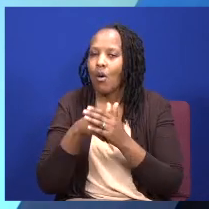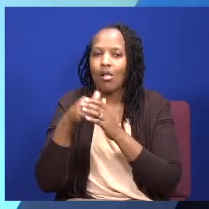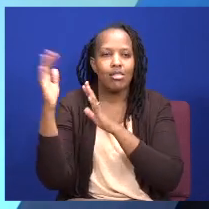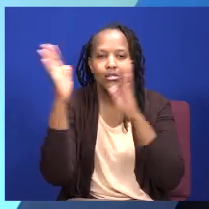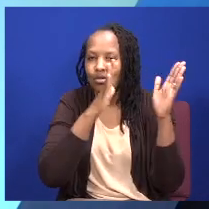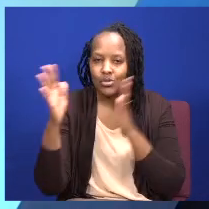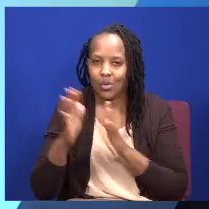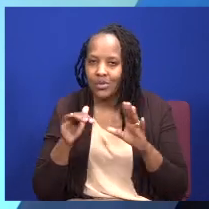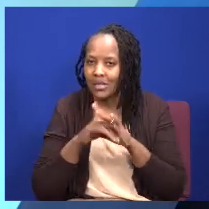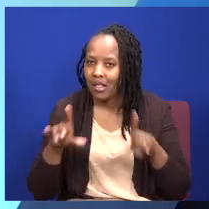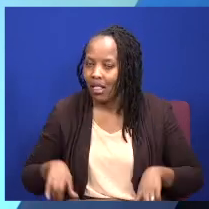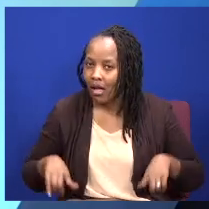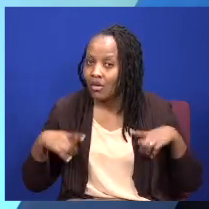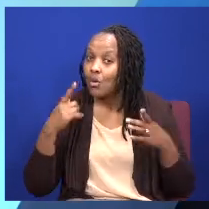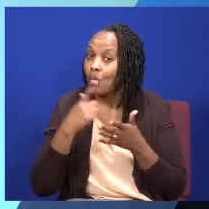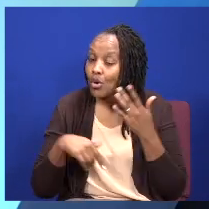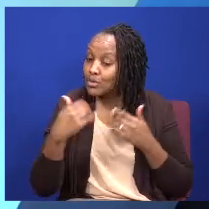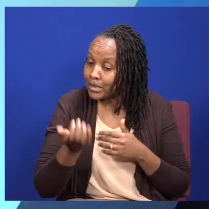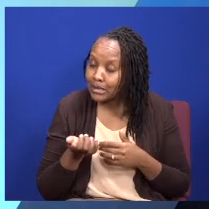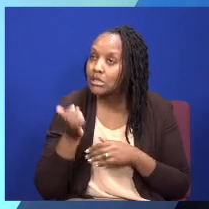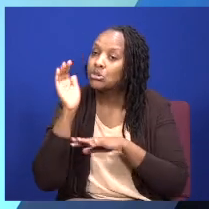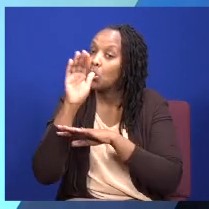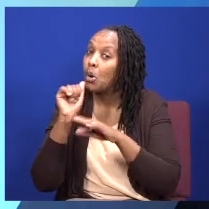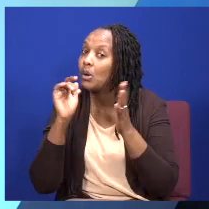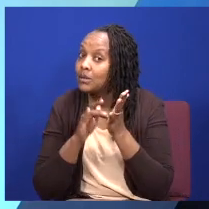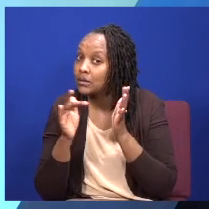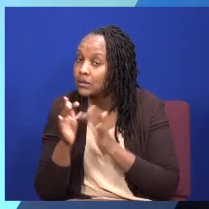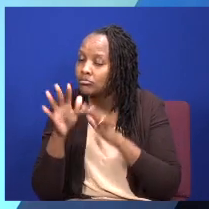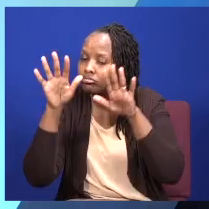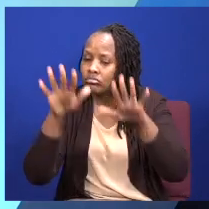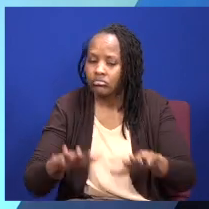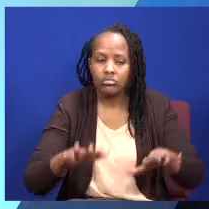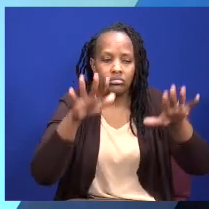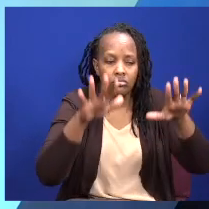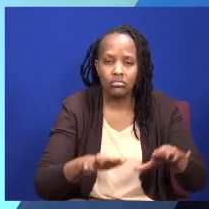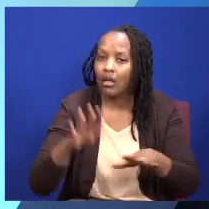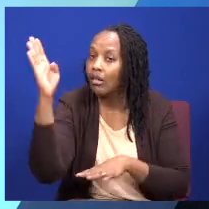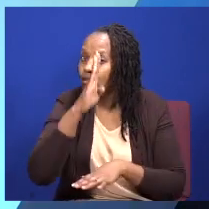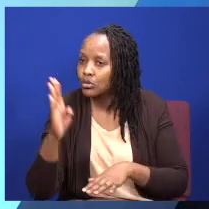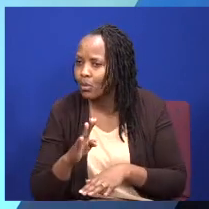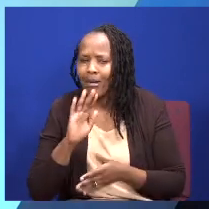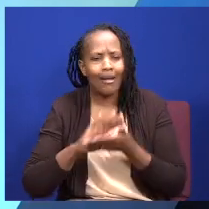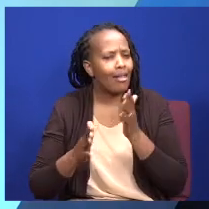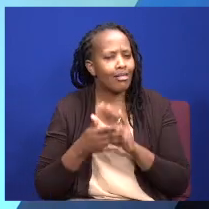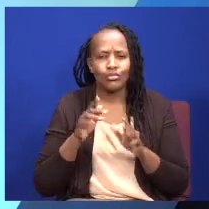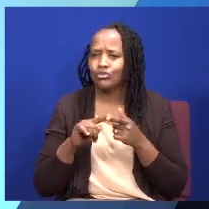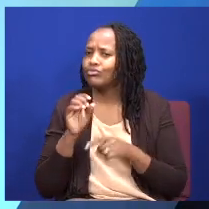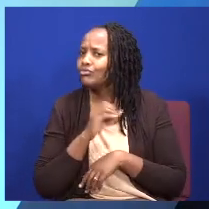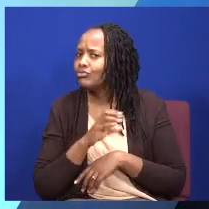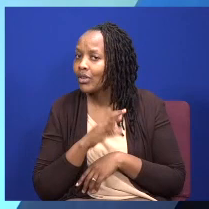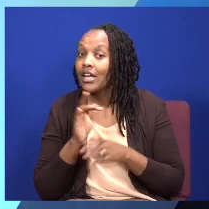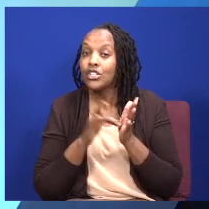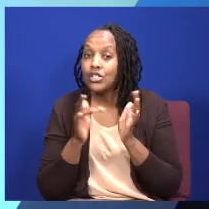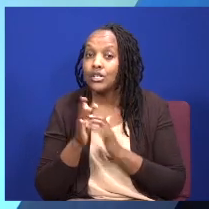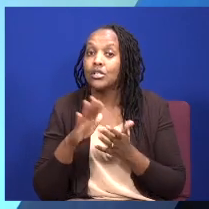lives. And all we need to do is call upon him to still the storms in our life. So there's nothing to fear because Jesus is